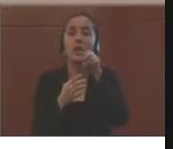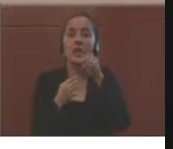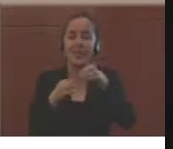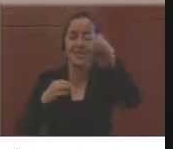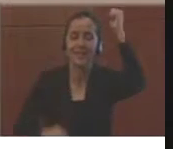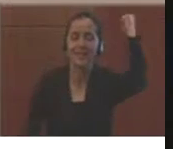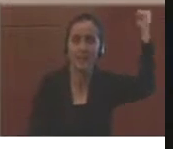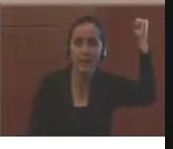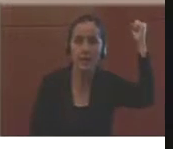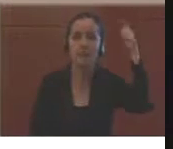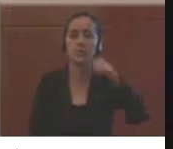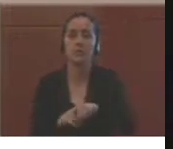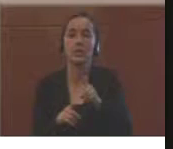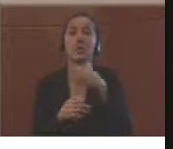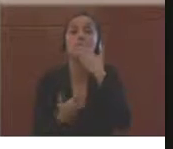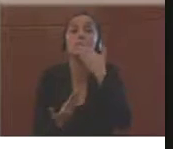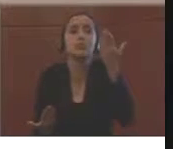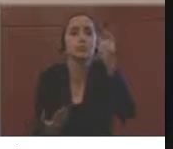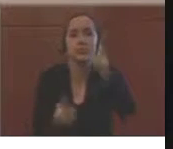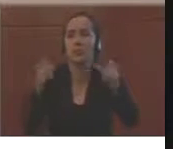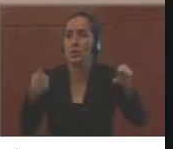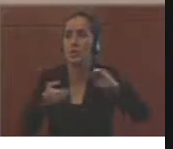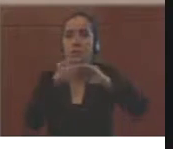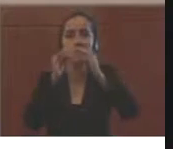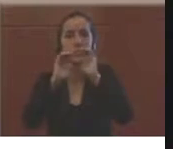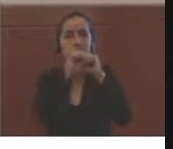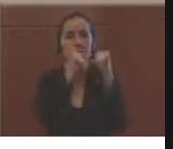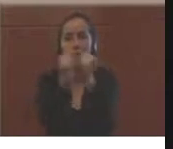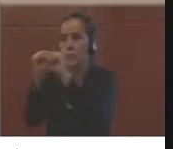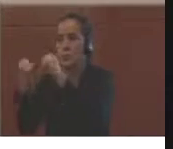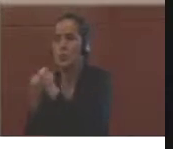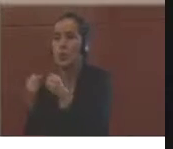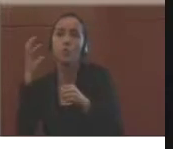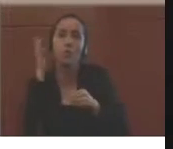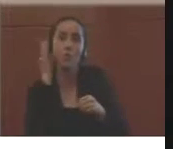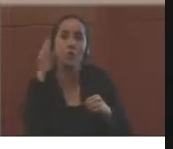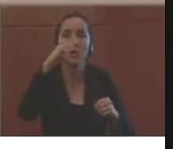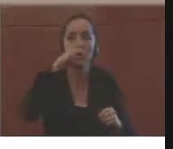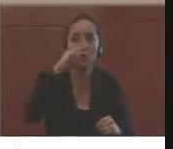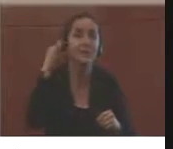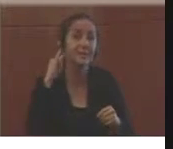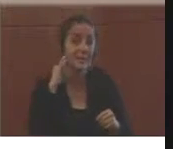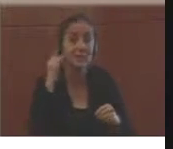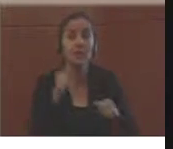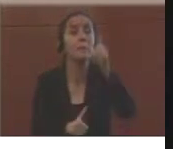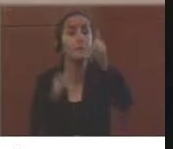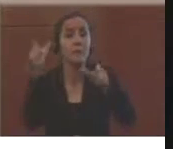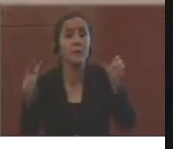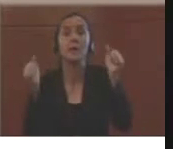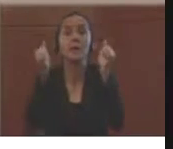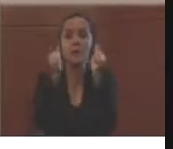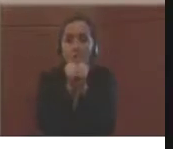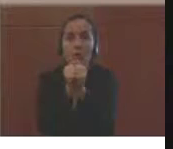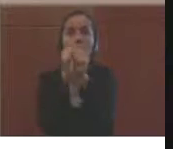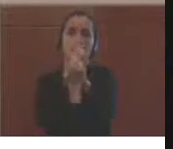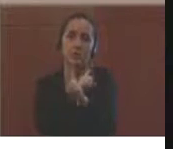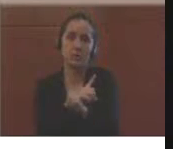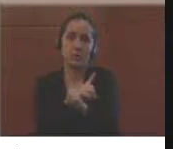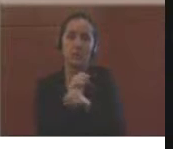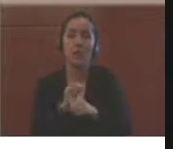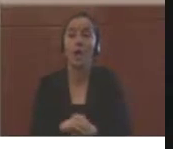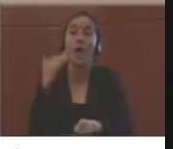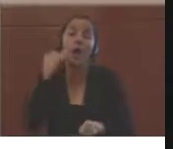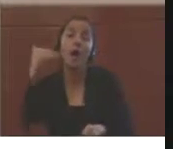Incorporate a focus on the rights of all social sectors, in particular the rights of women, children, persons